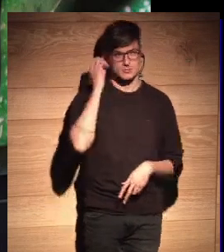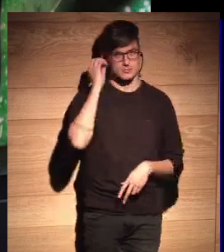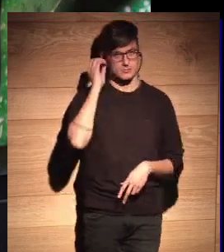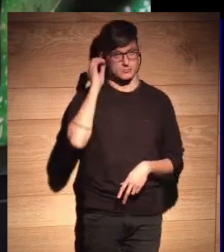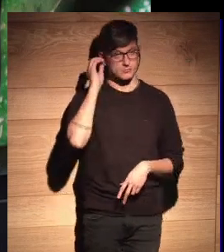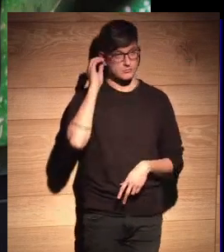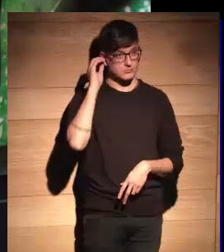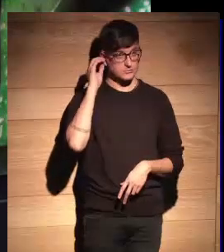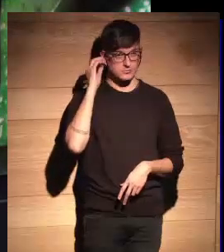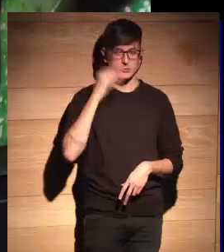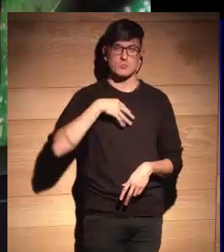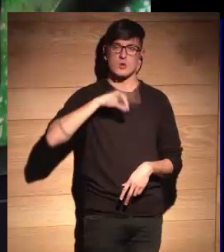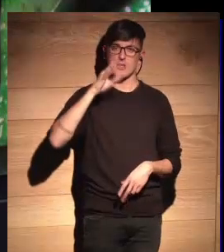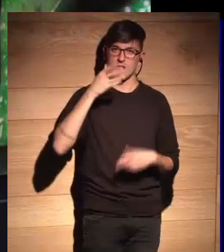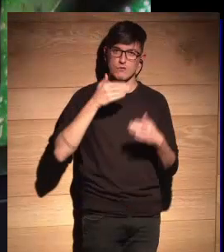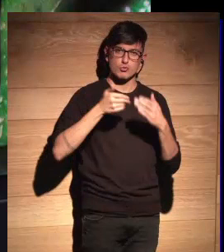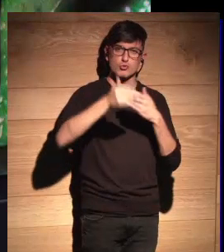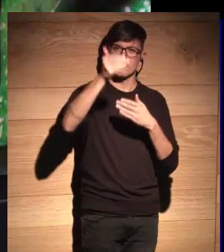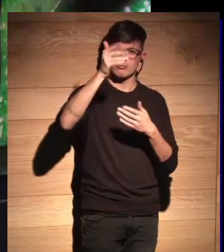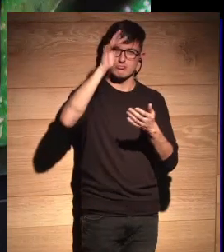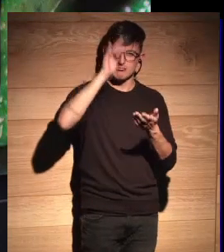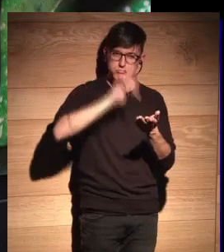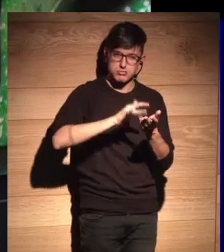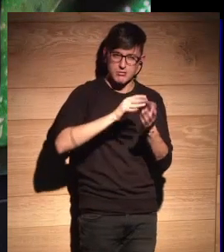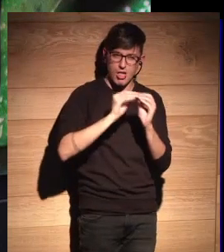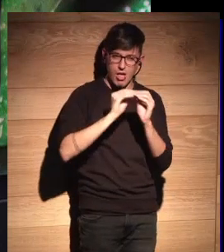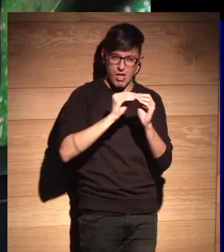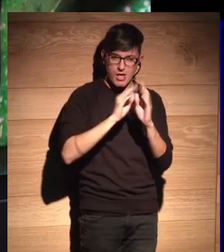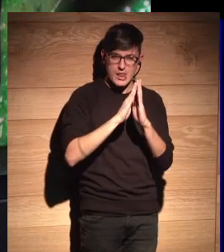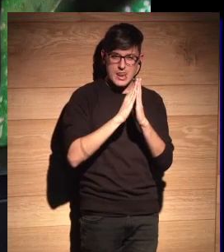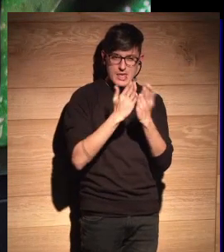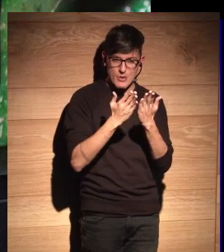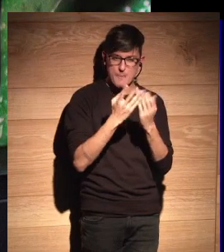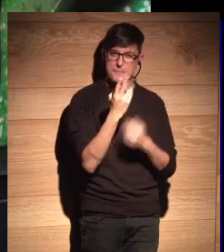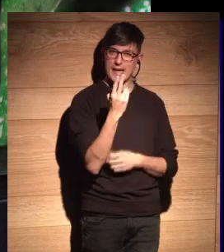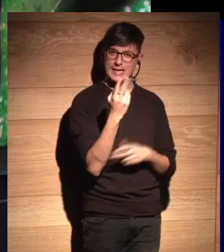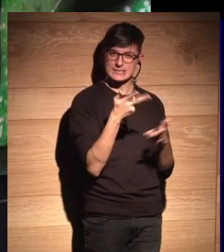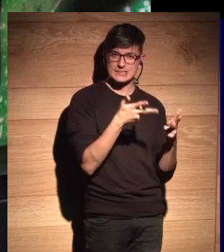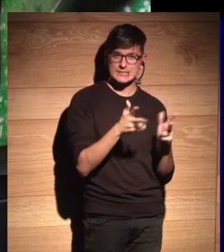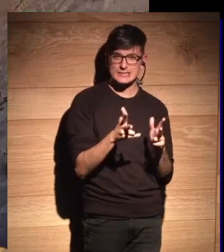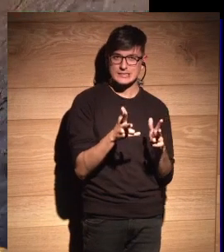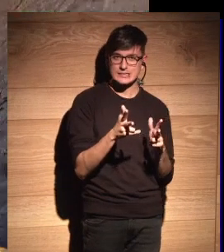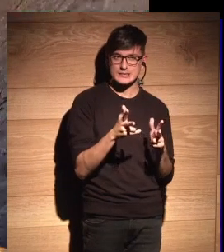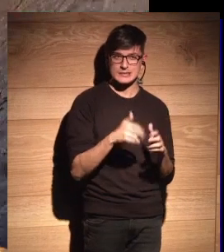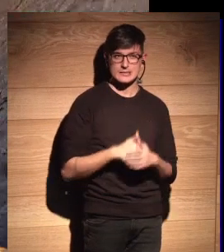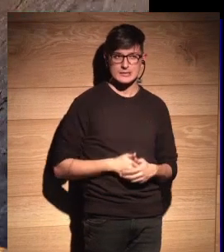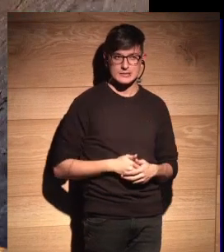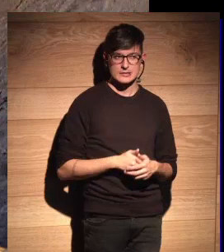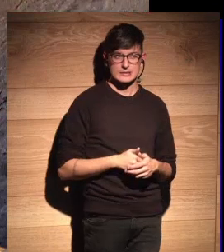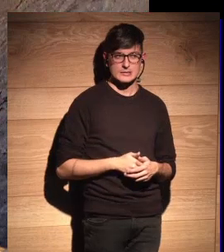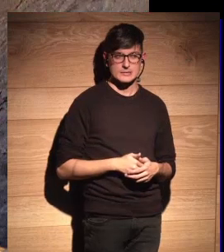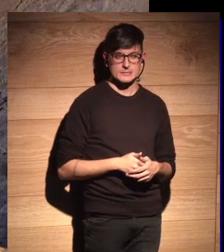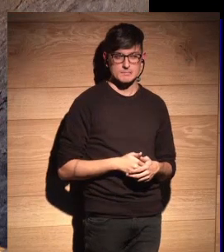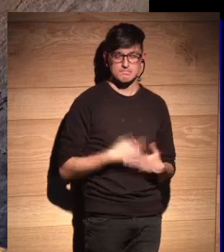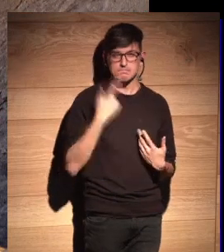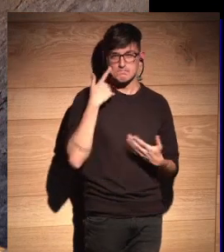on couples on park benches one day. I just go in between a little bit further because we, of course, also